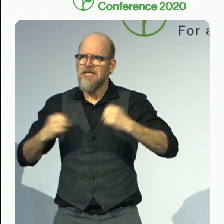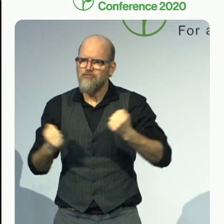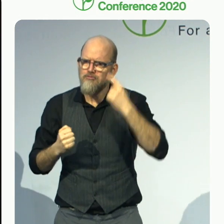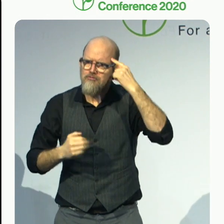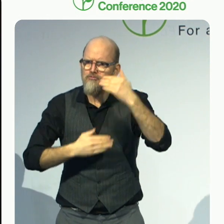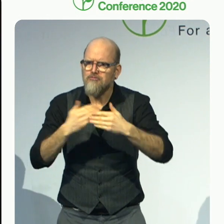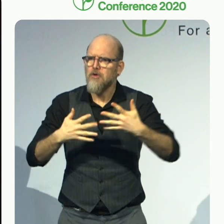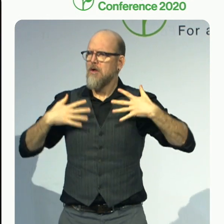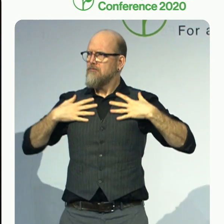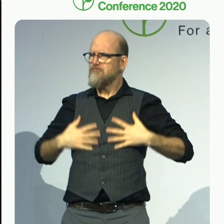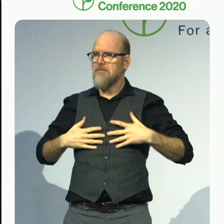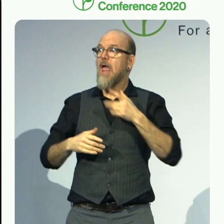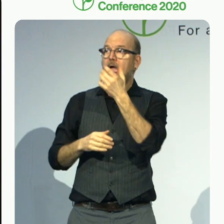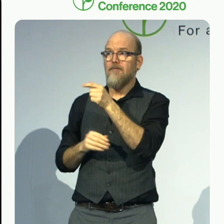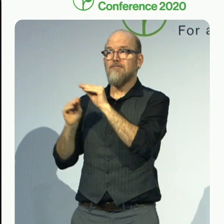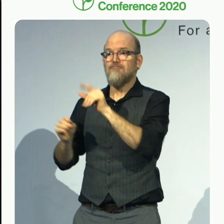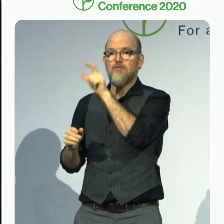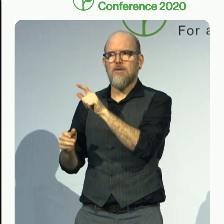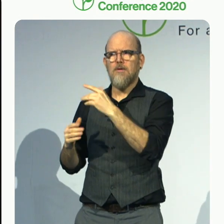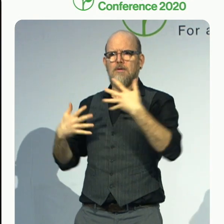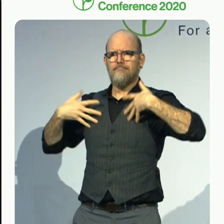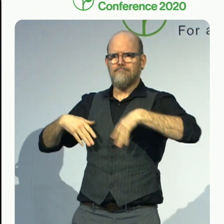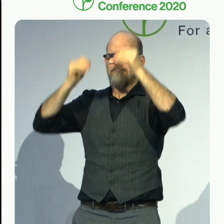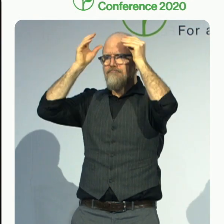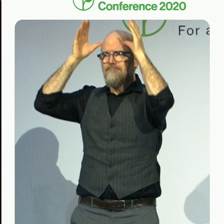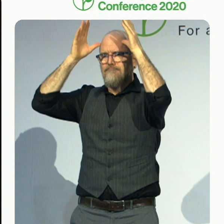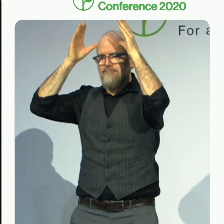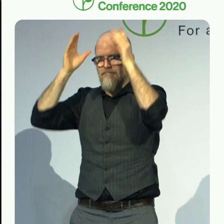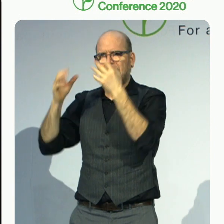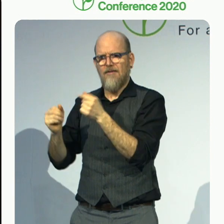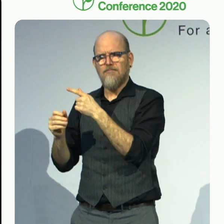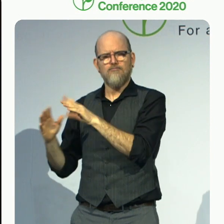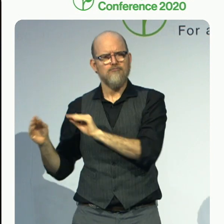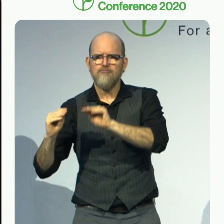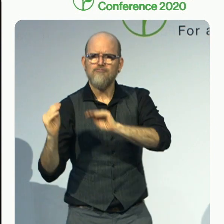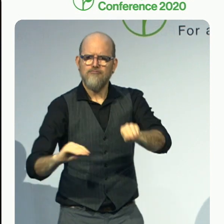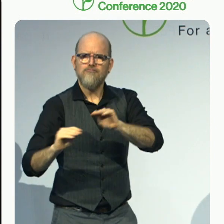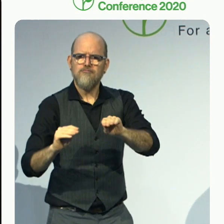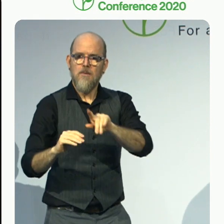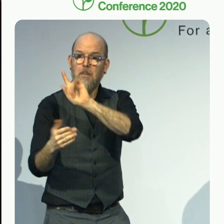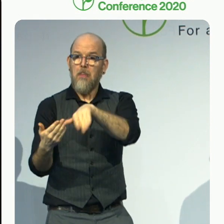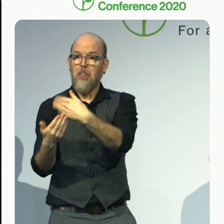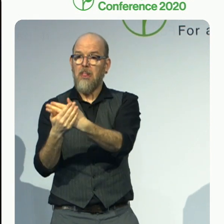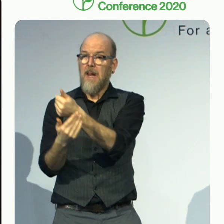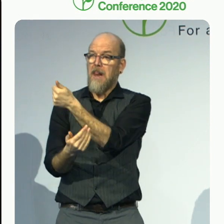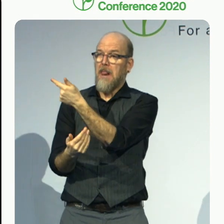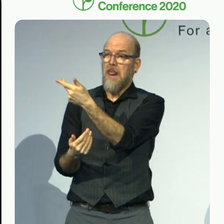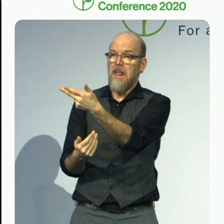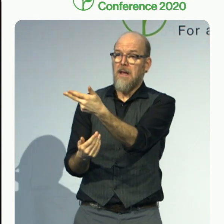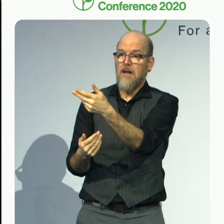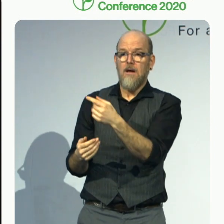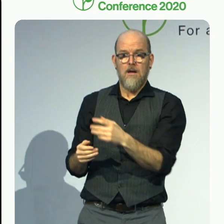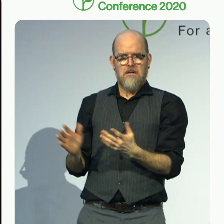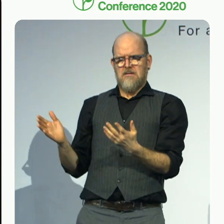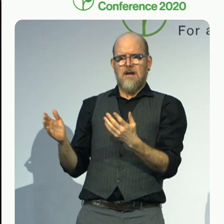and full-day education, not only half-day education, then the choice for parents is easy, and they won't blame